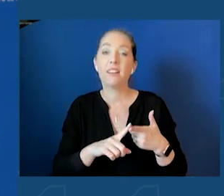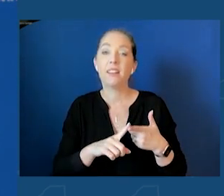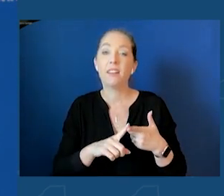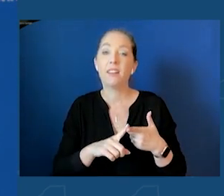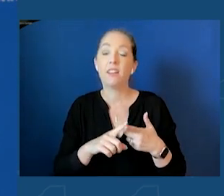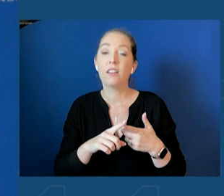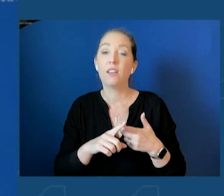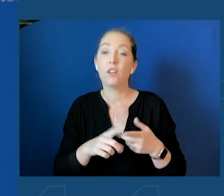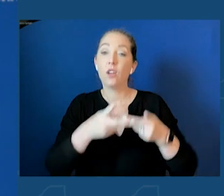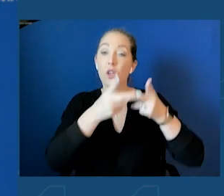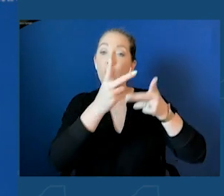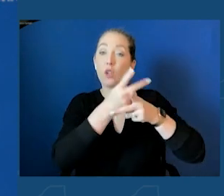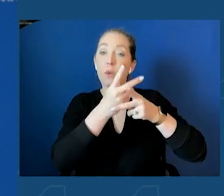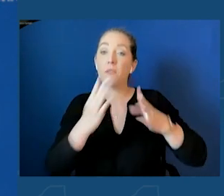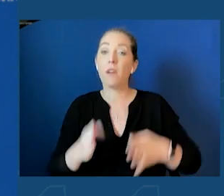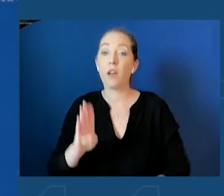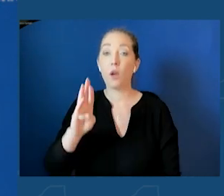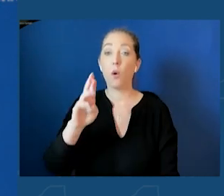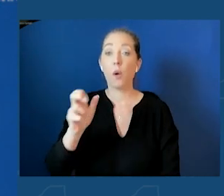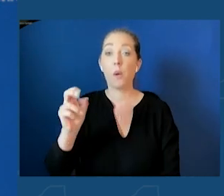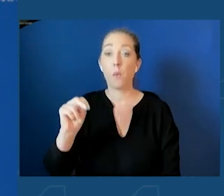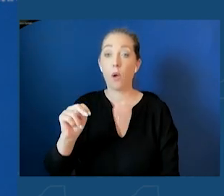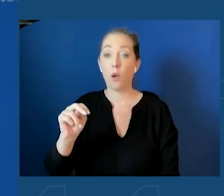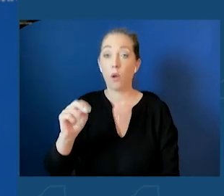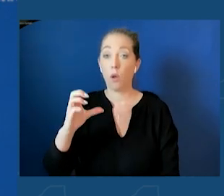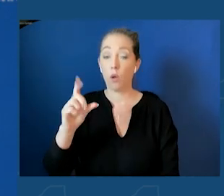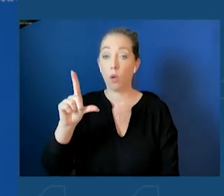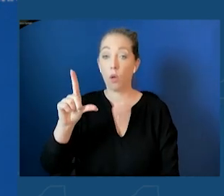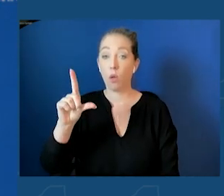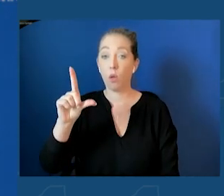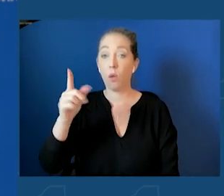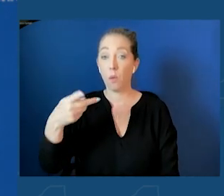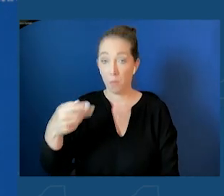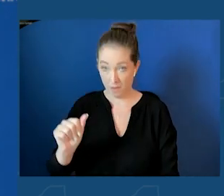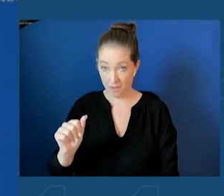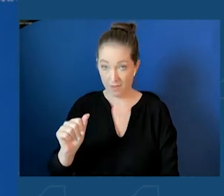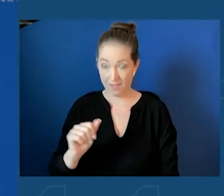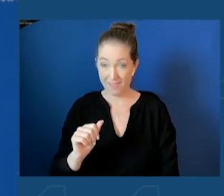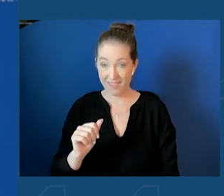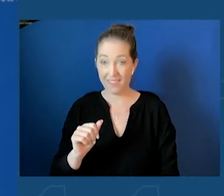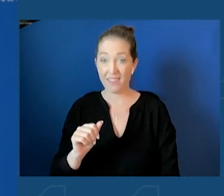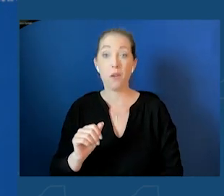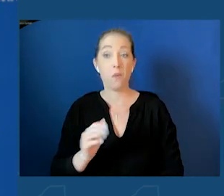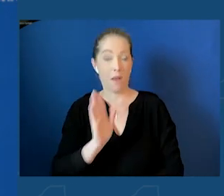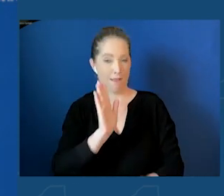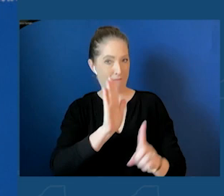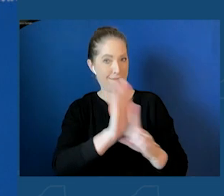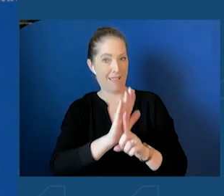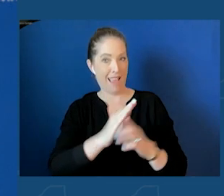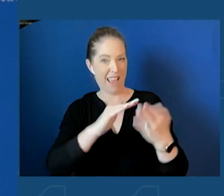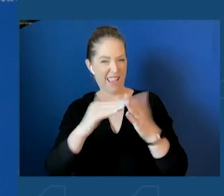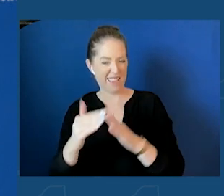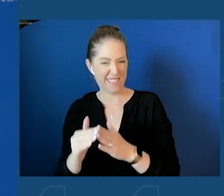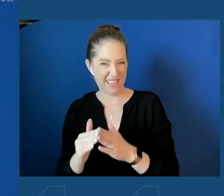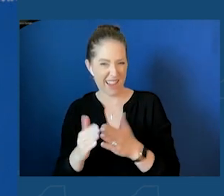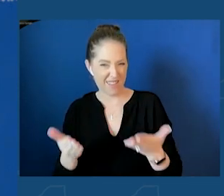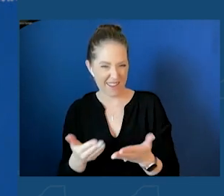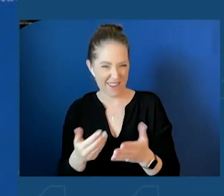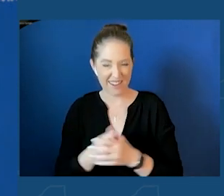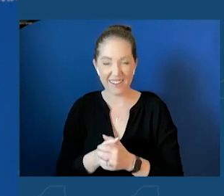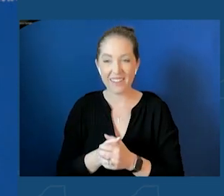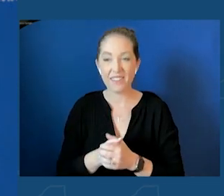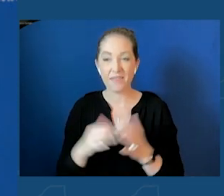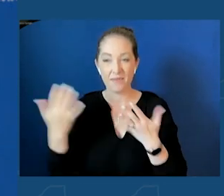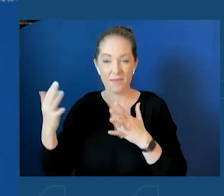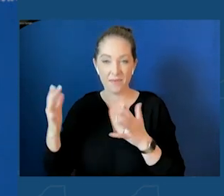Brian Kulpa has joined us. Brian Kulpa we're in his town of Amherst right now. A little further from home is Supervisor